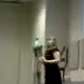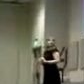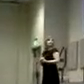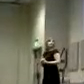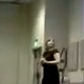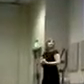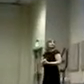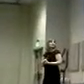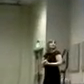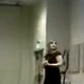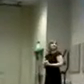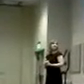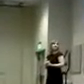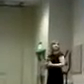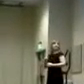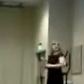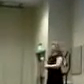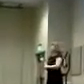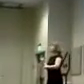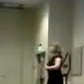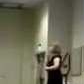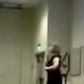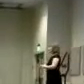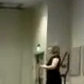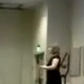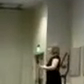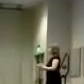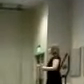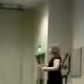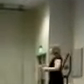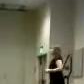do this only because they didn't put their name on them.